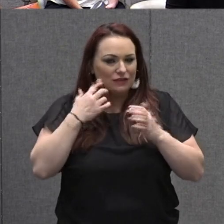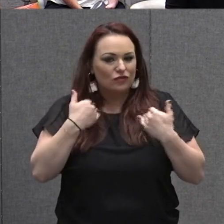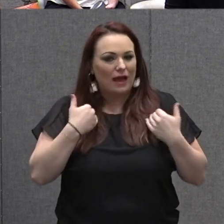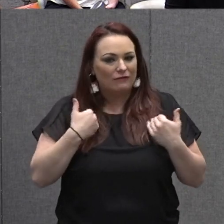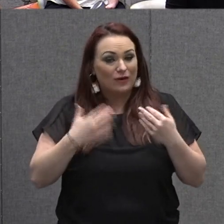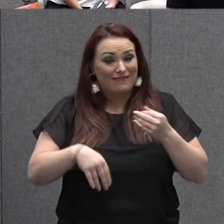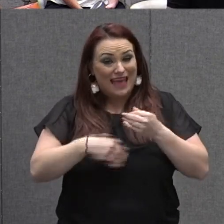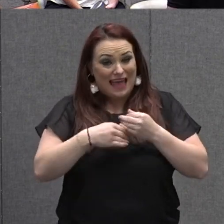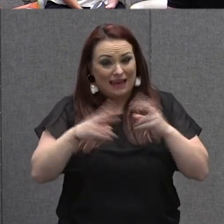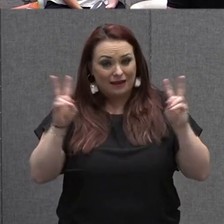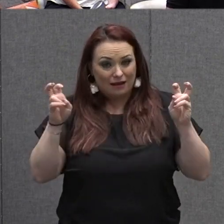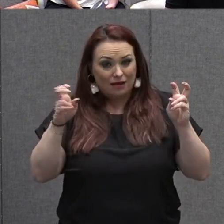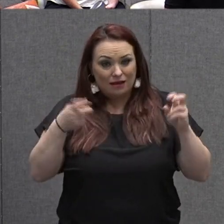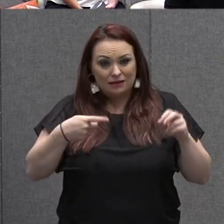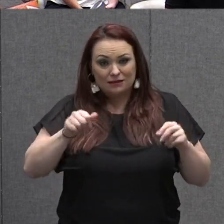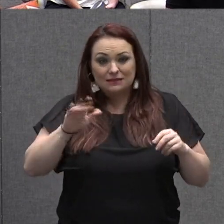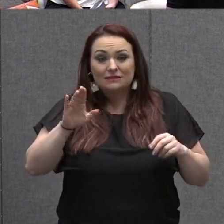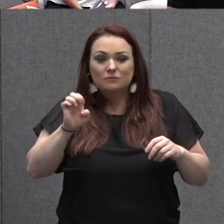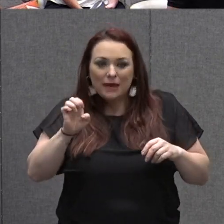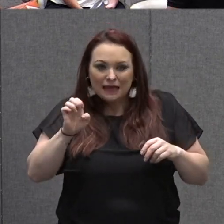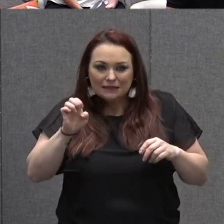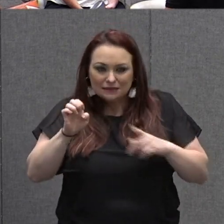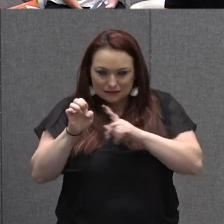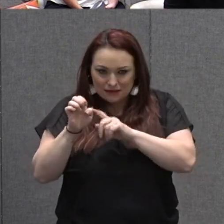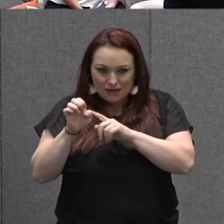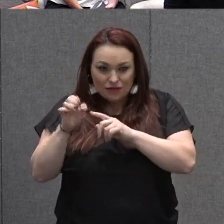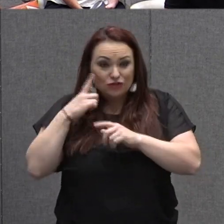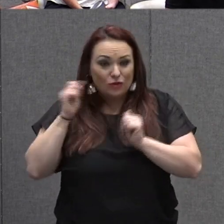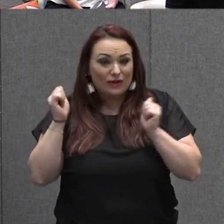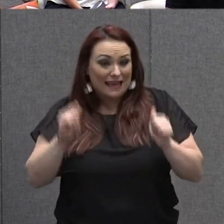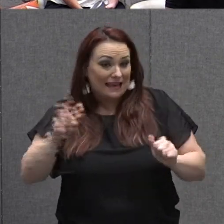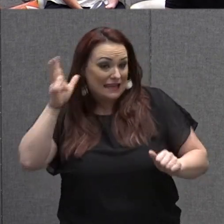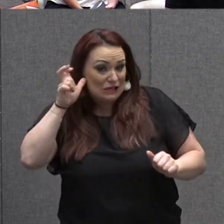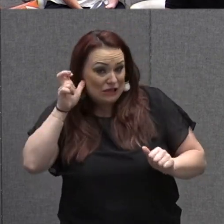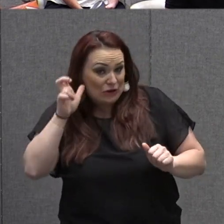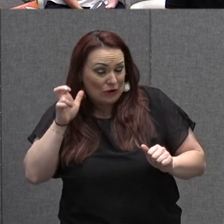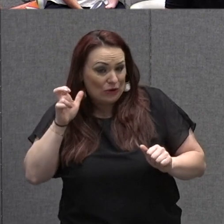to play what they want. So